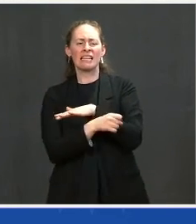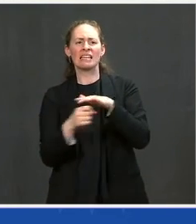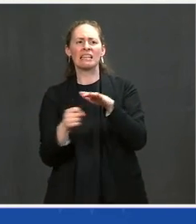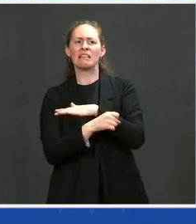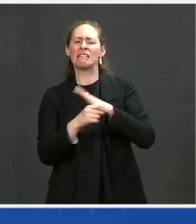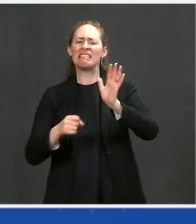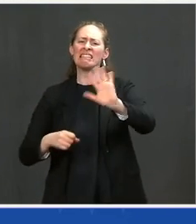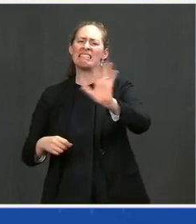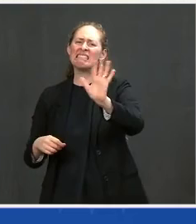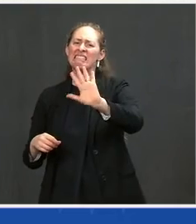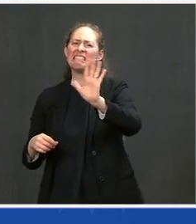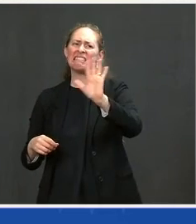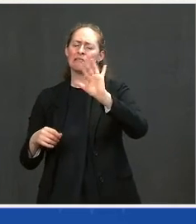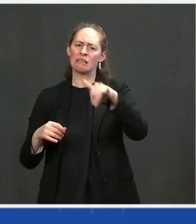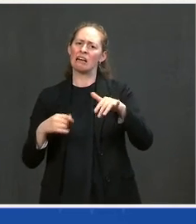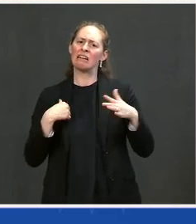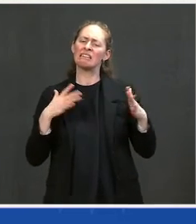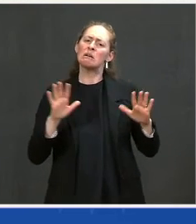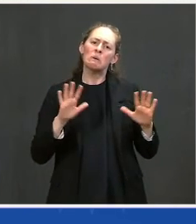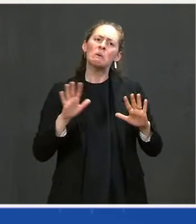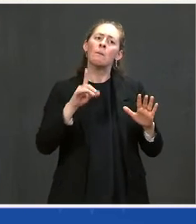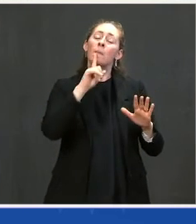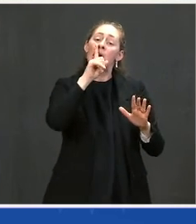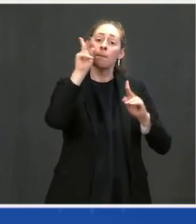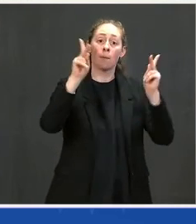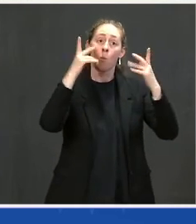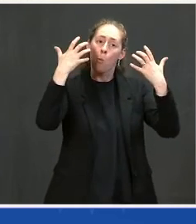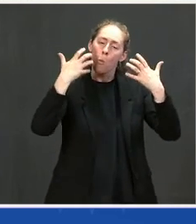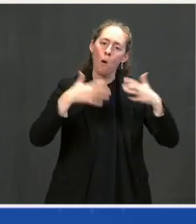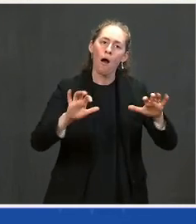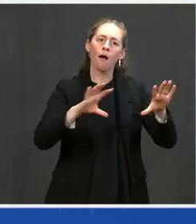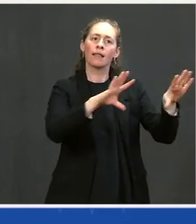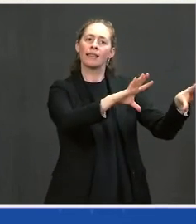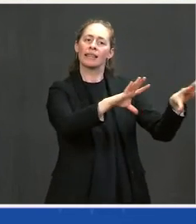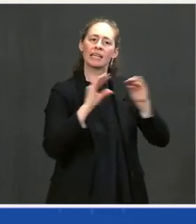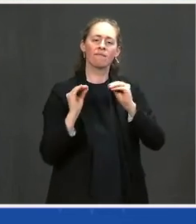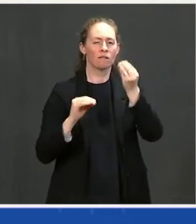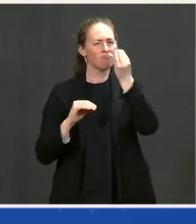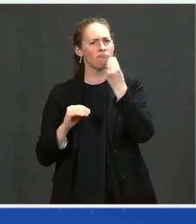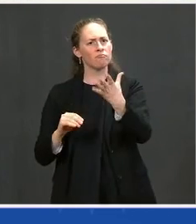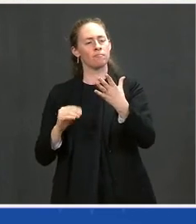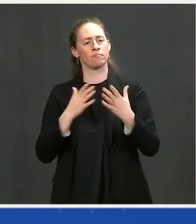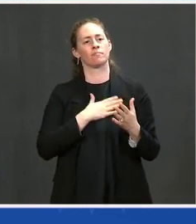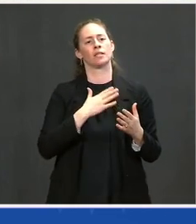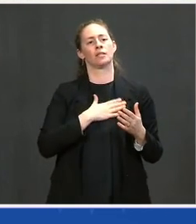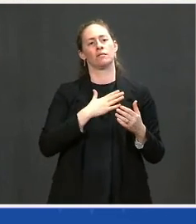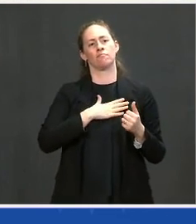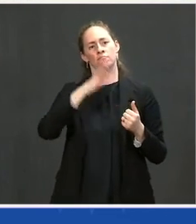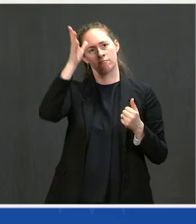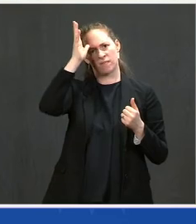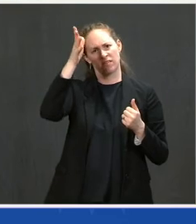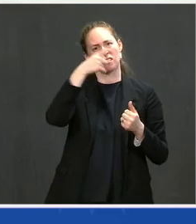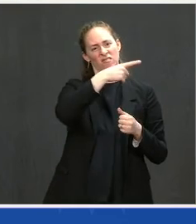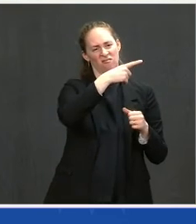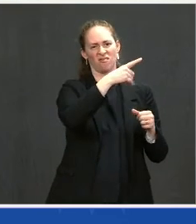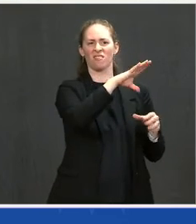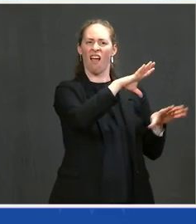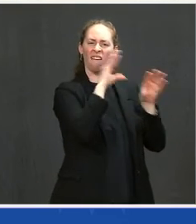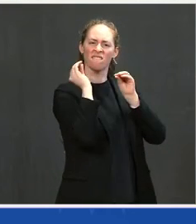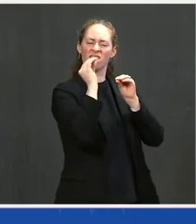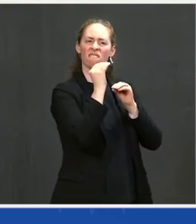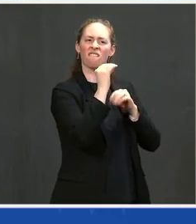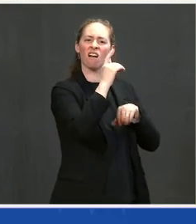leave. When my great-grandfather got in a coffin ship in the Irish Sea, the expectation was he going